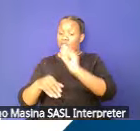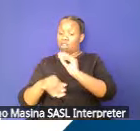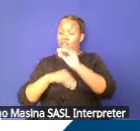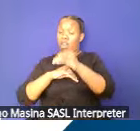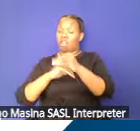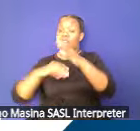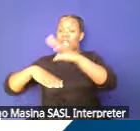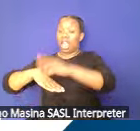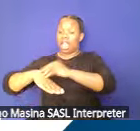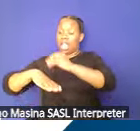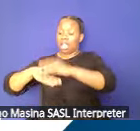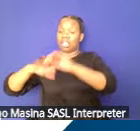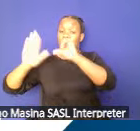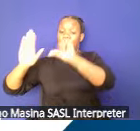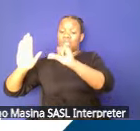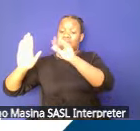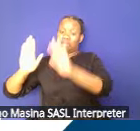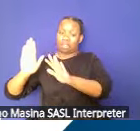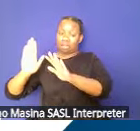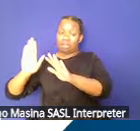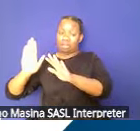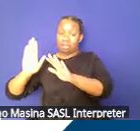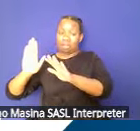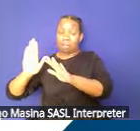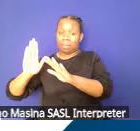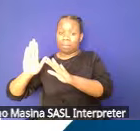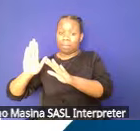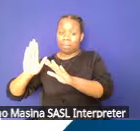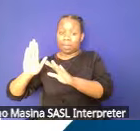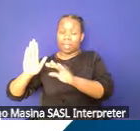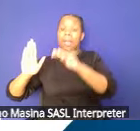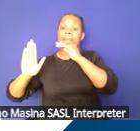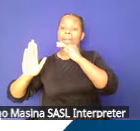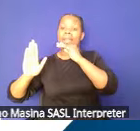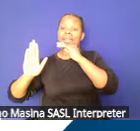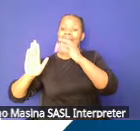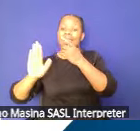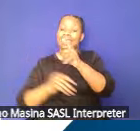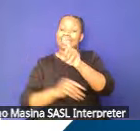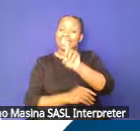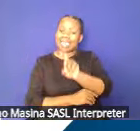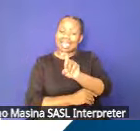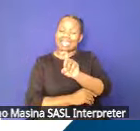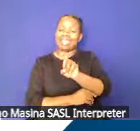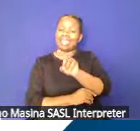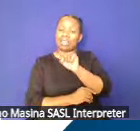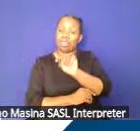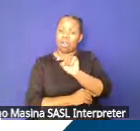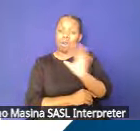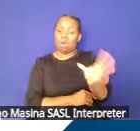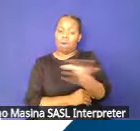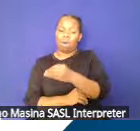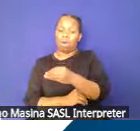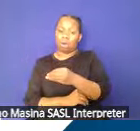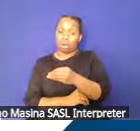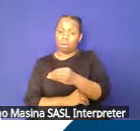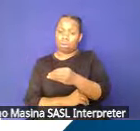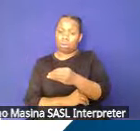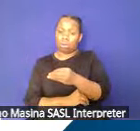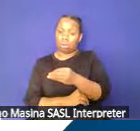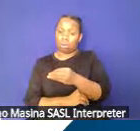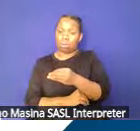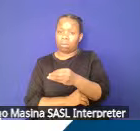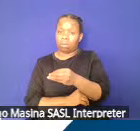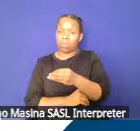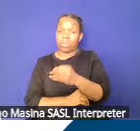age of 65, then the tax relief for everybody, whether